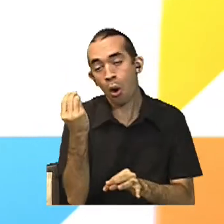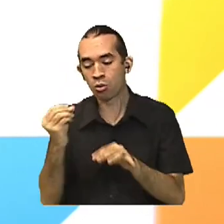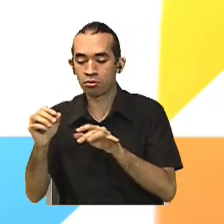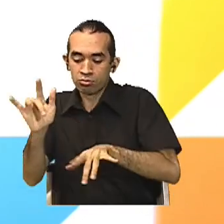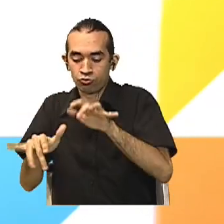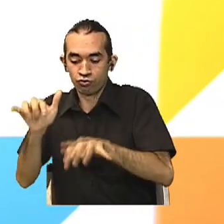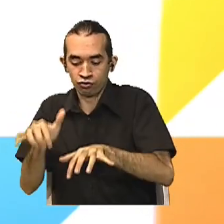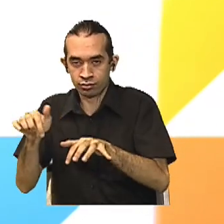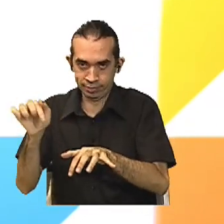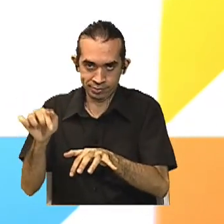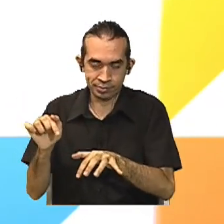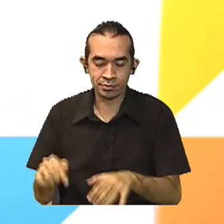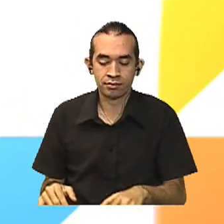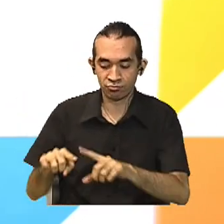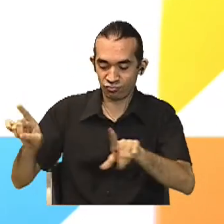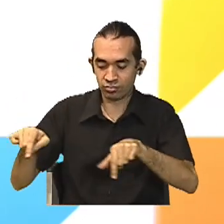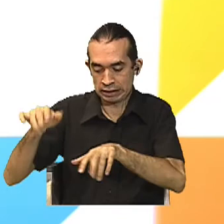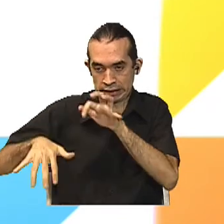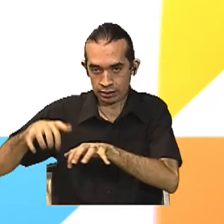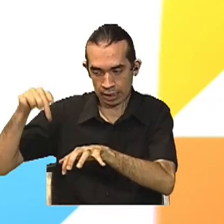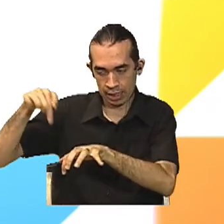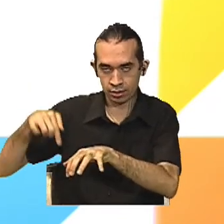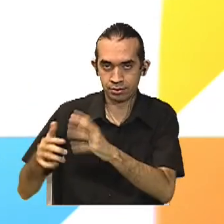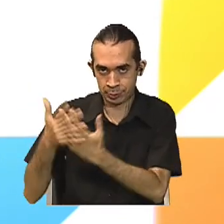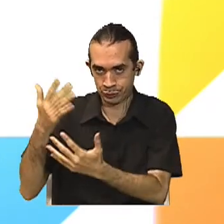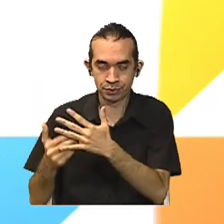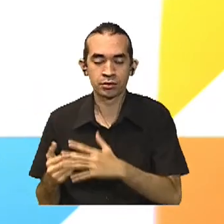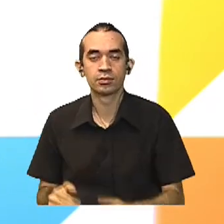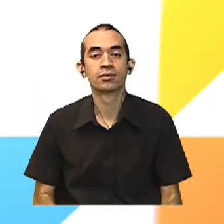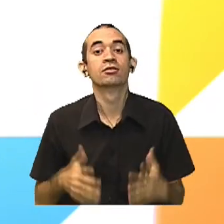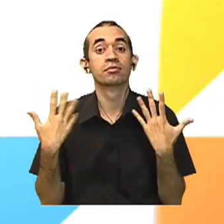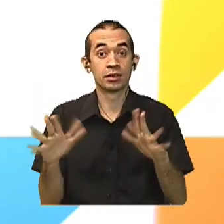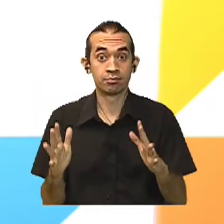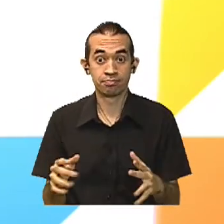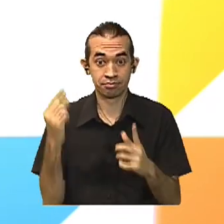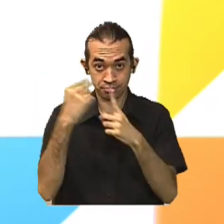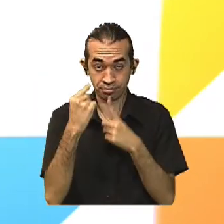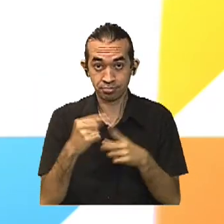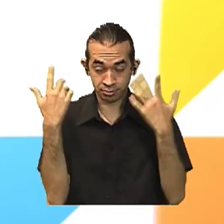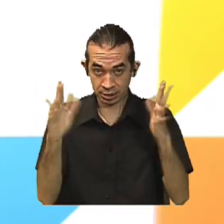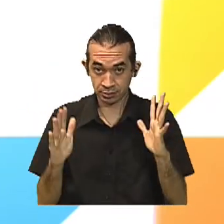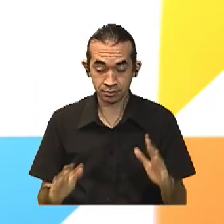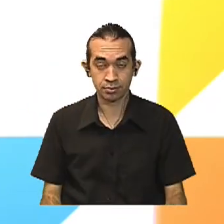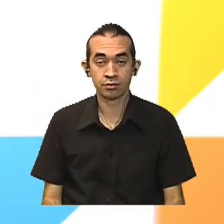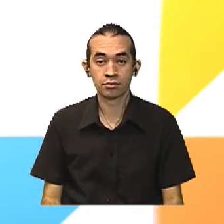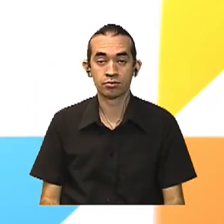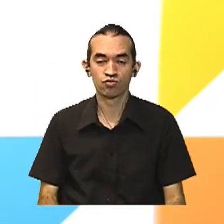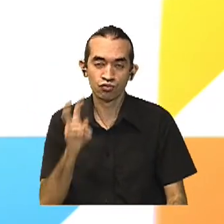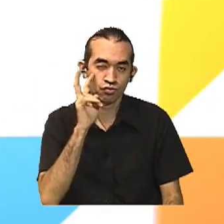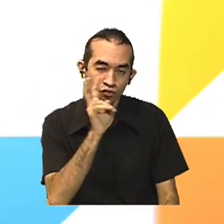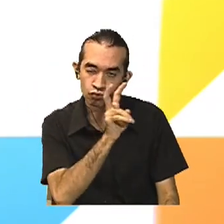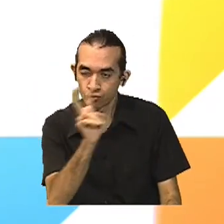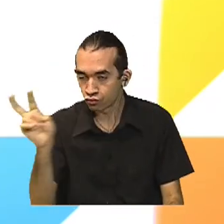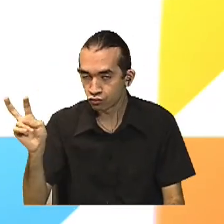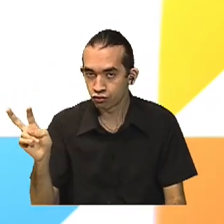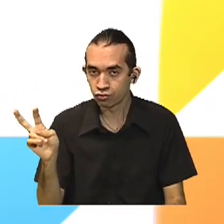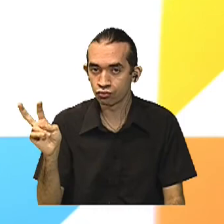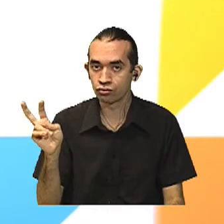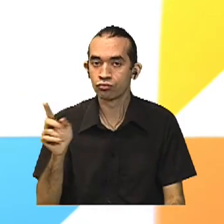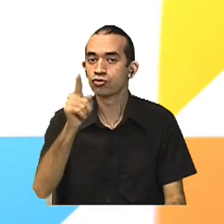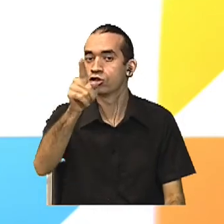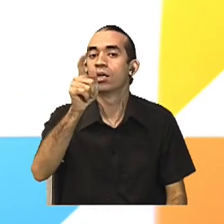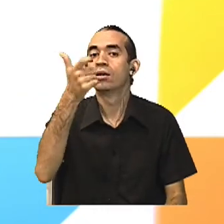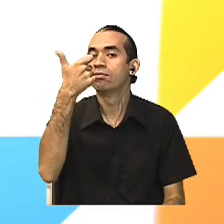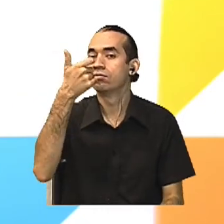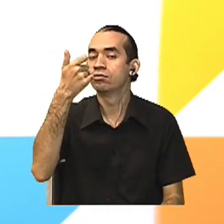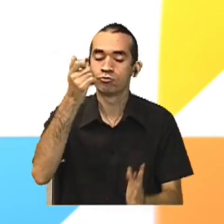Okay, very good. Now that you have these words, please look at them and take your pen